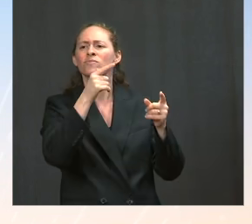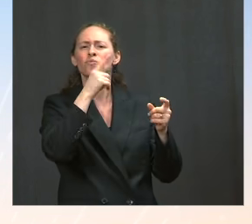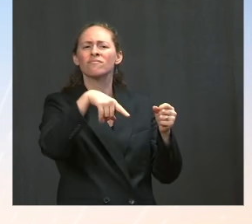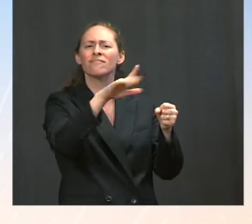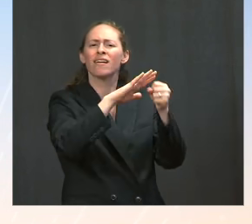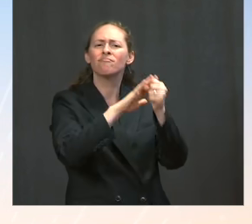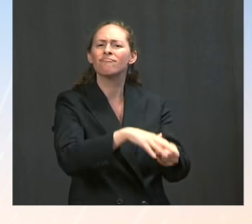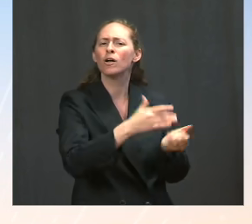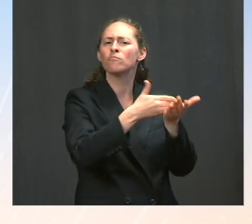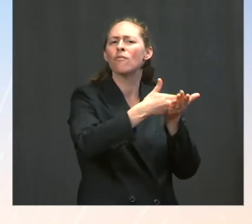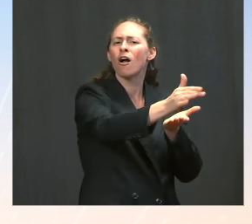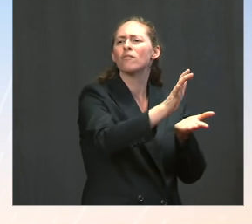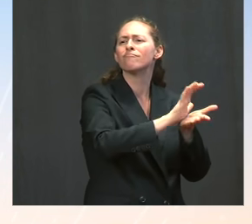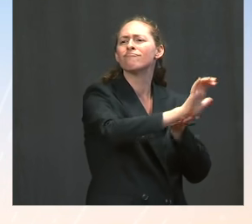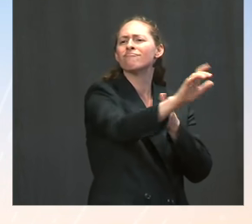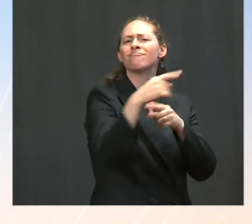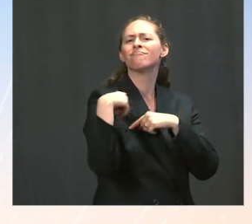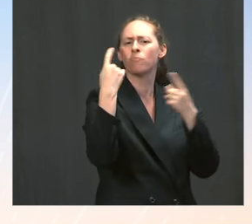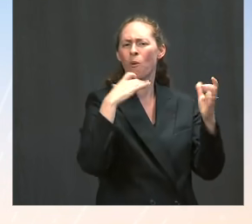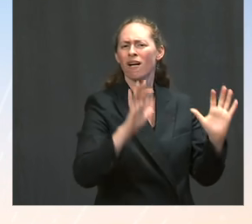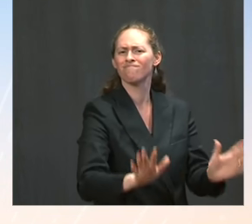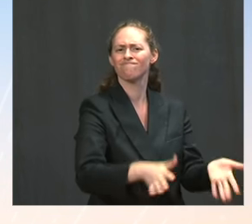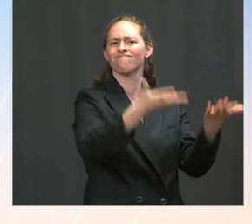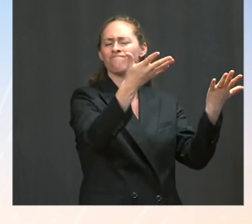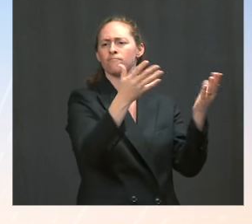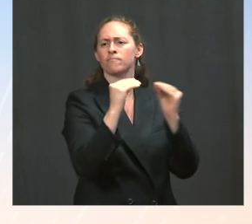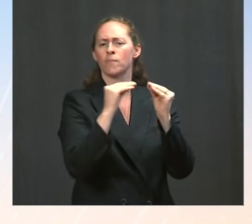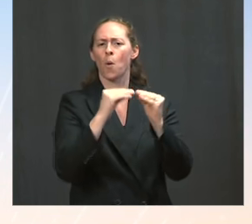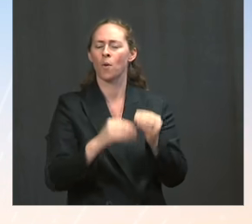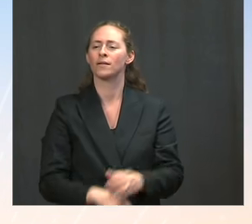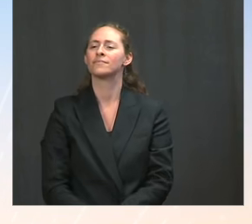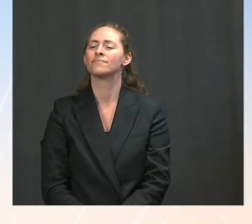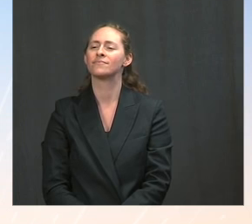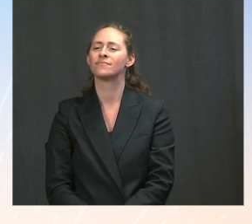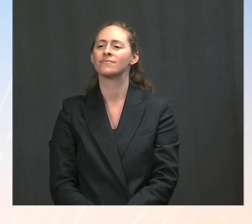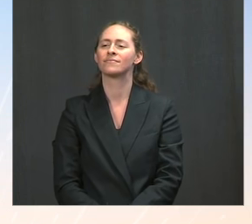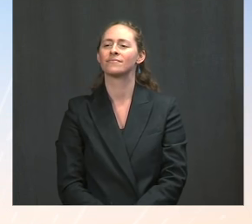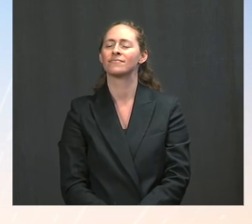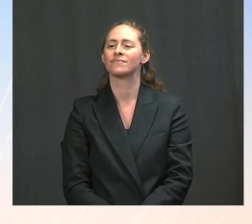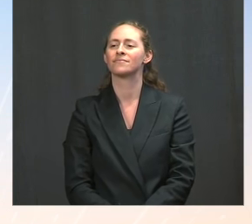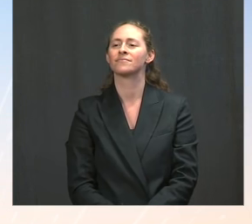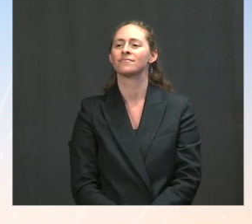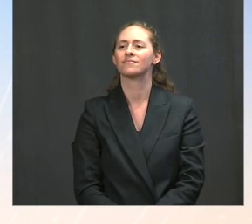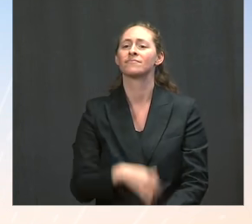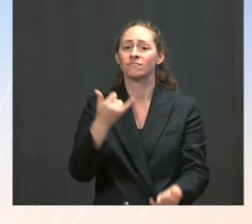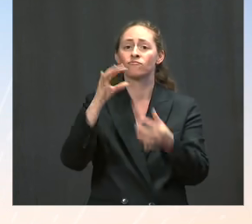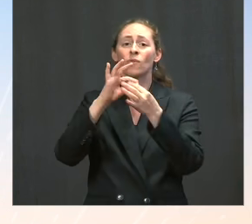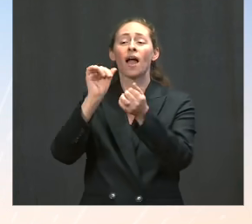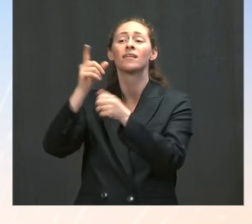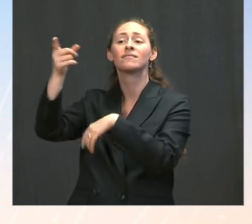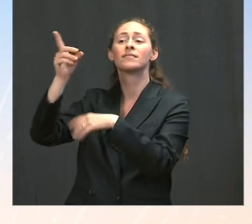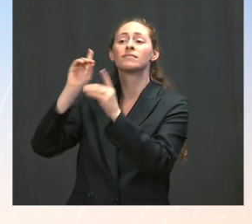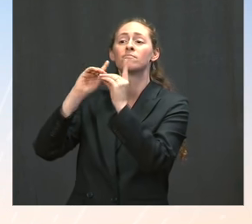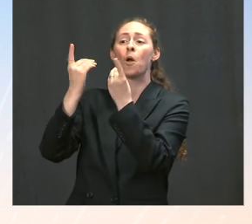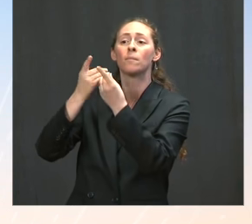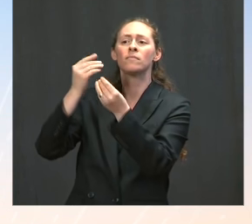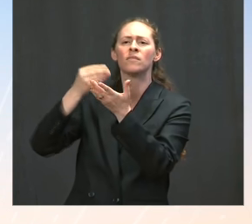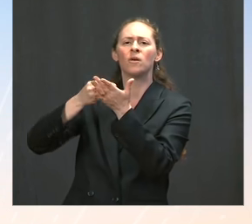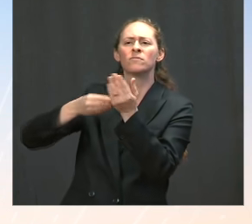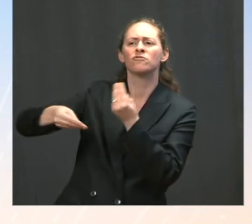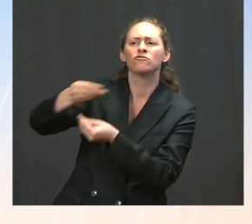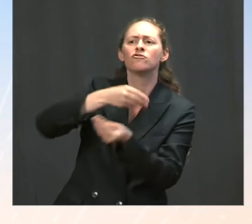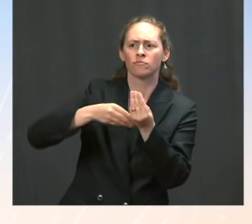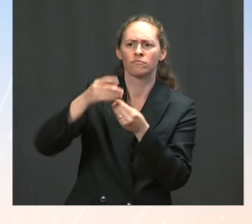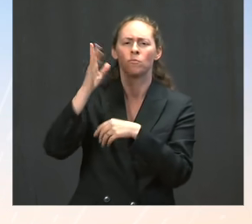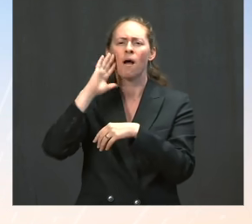depressed economies. The good news is the Department of Commerce's Economic Development Agency has been doing this for decades. They have a track record